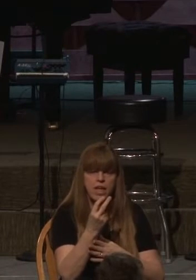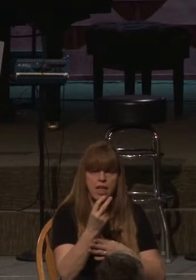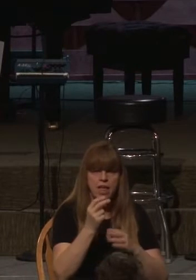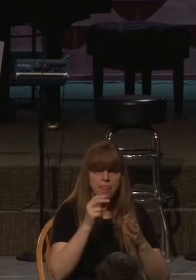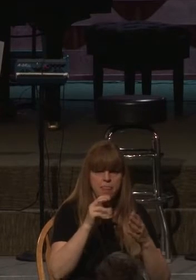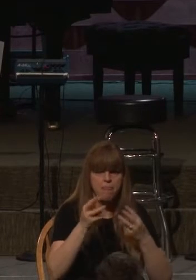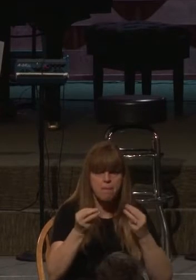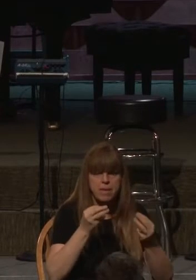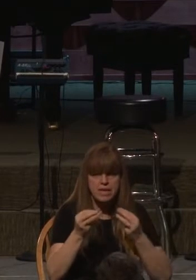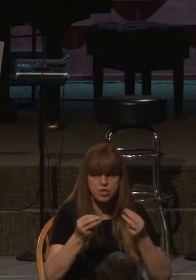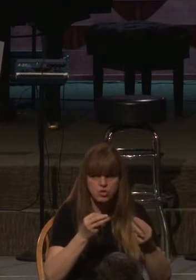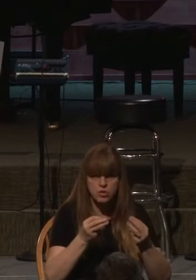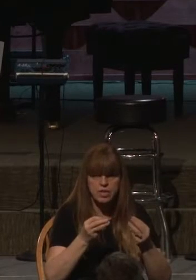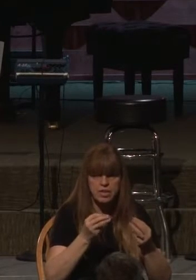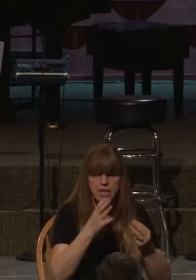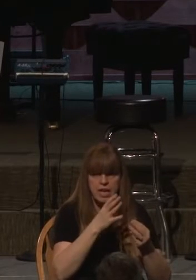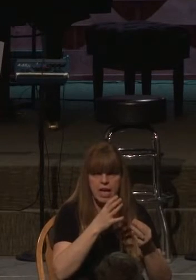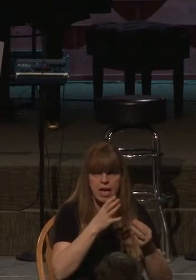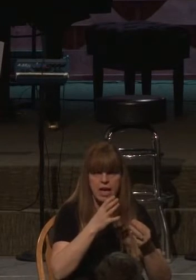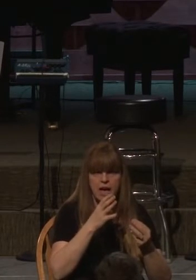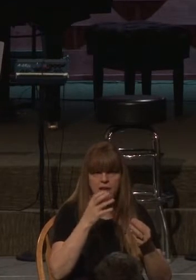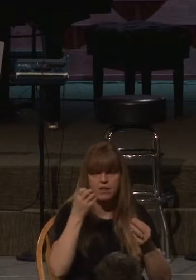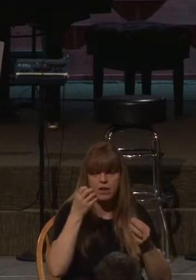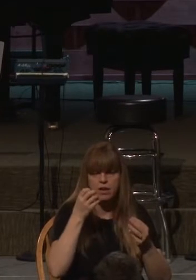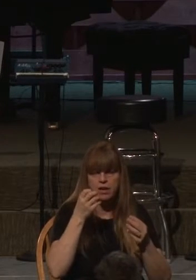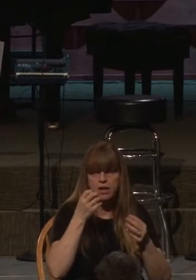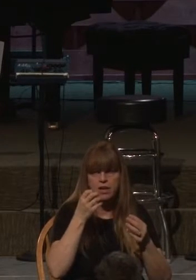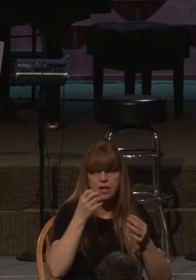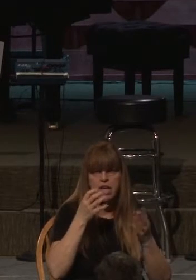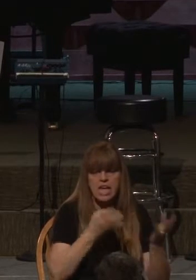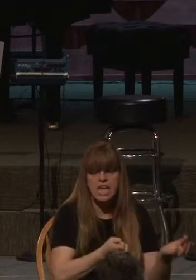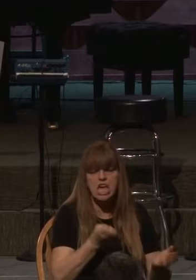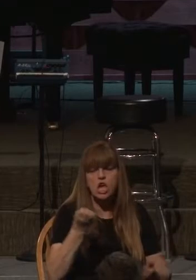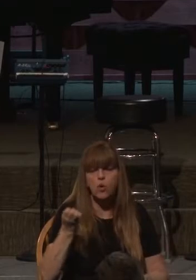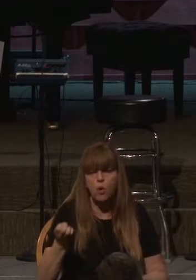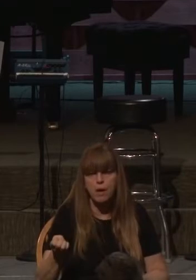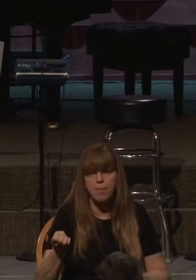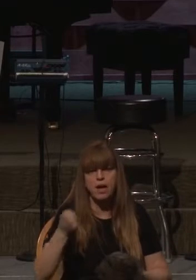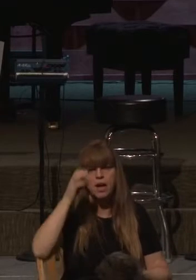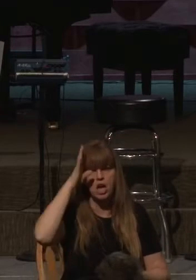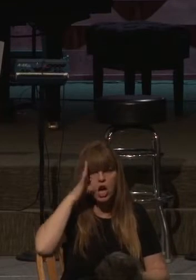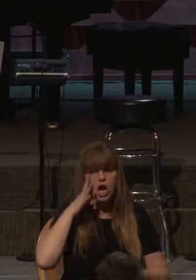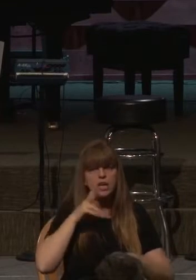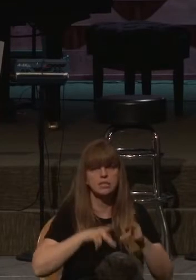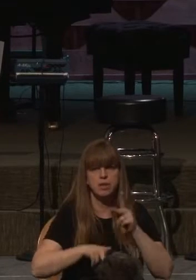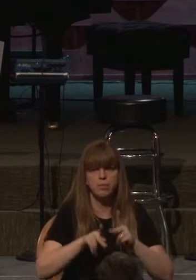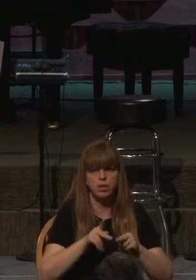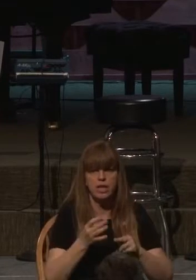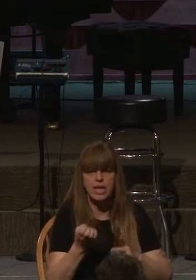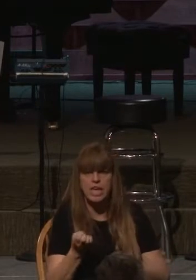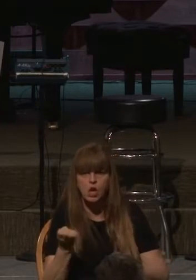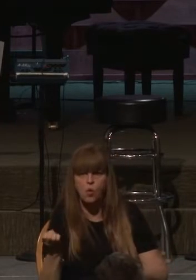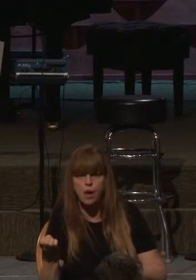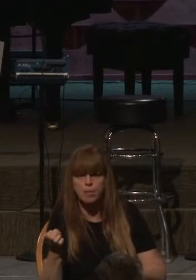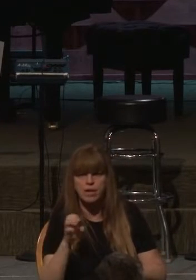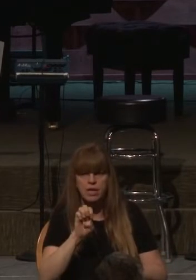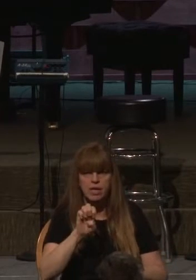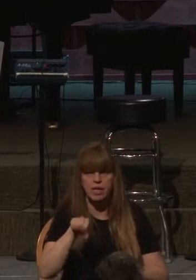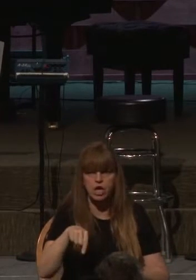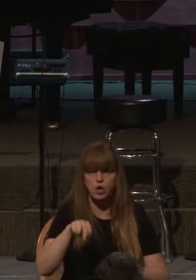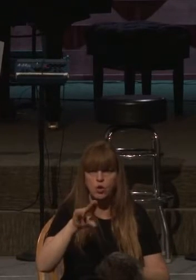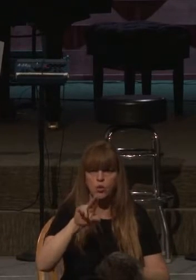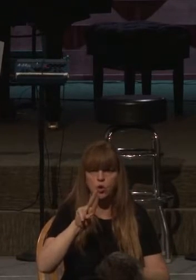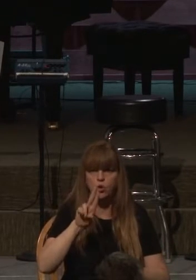prophets, evangelists, pastors, and teachers is to do what? To equip God's people. The word equip comes from the